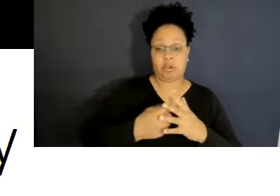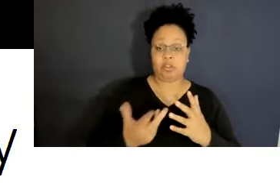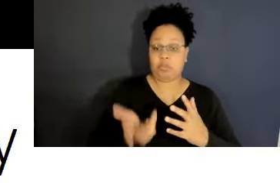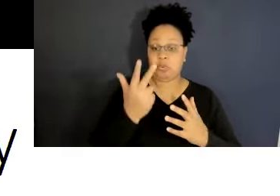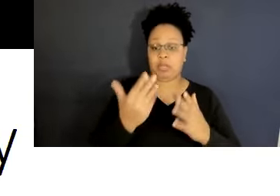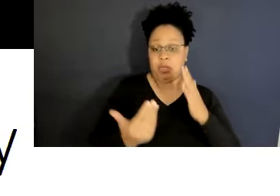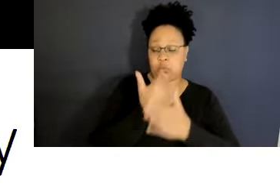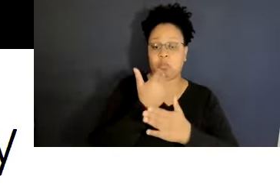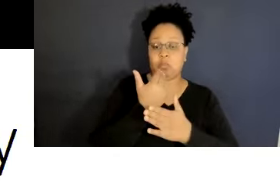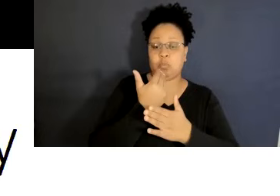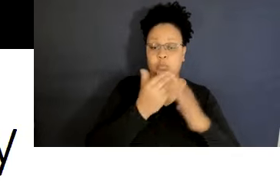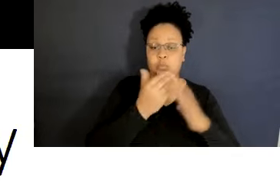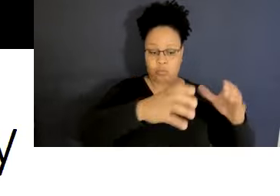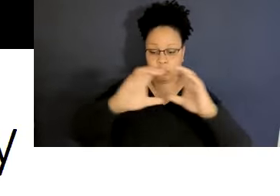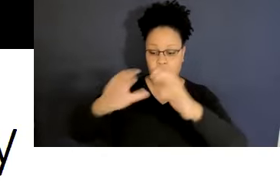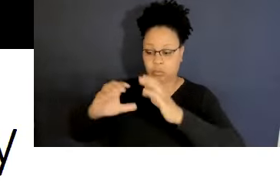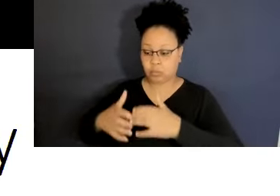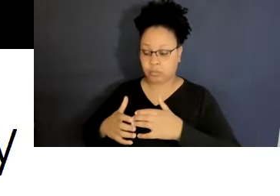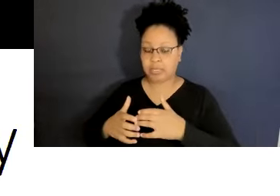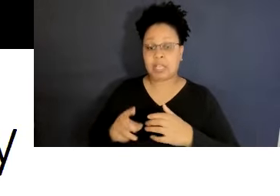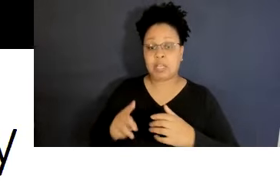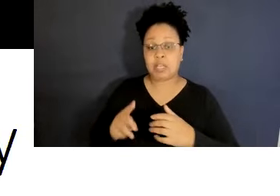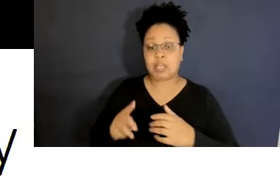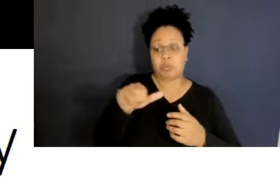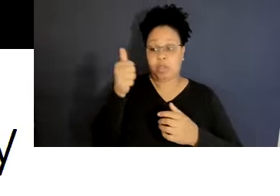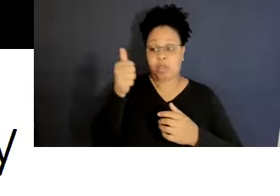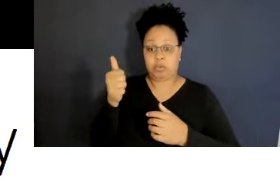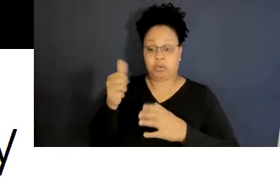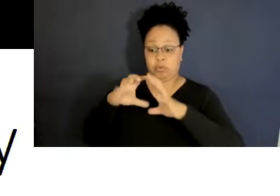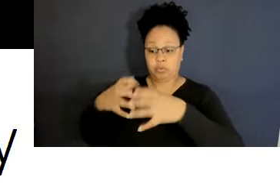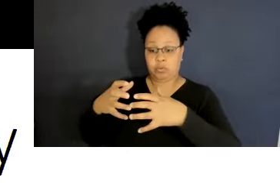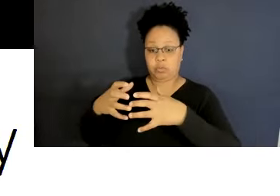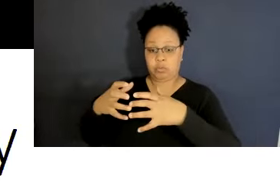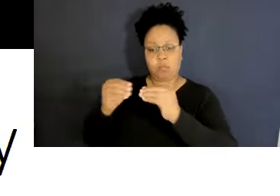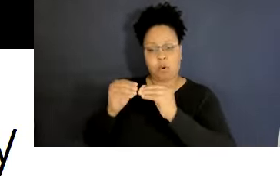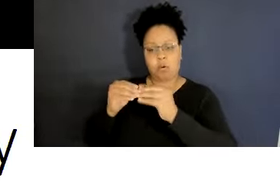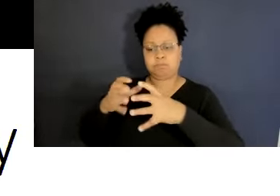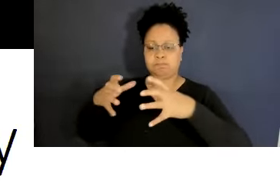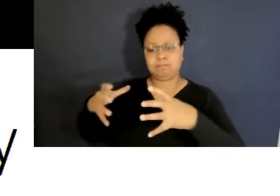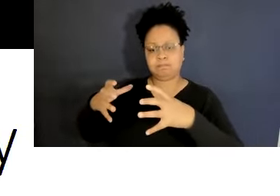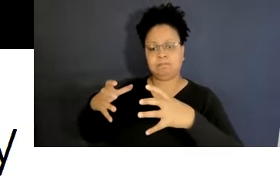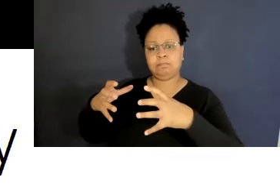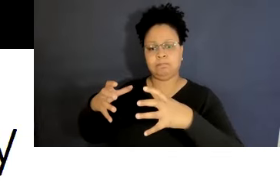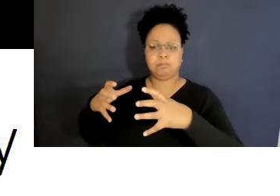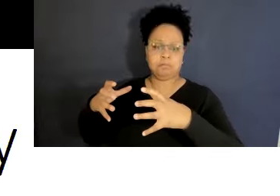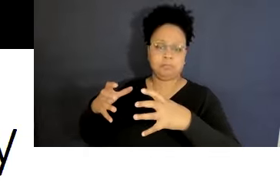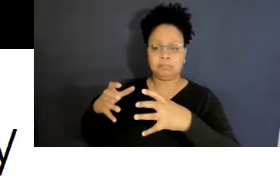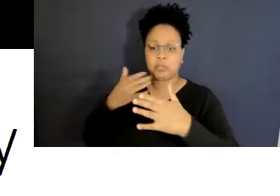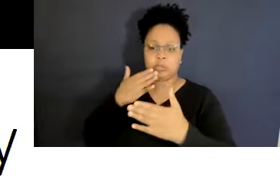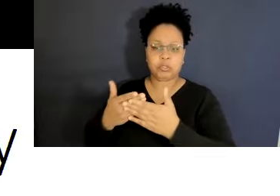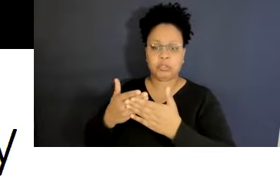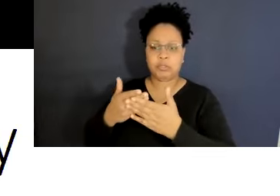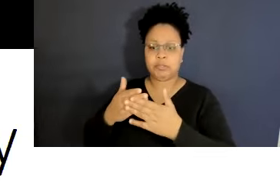strengthened 2 other self-advocacy groups. So we're working on creating more of